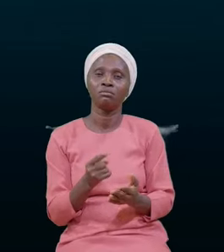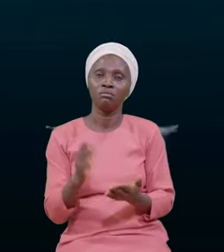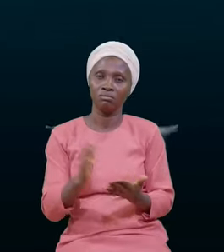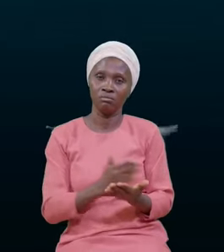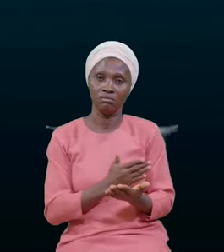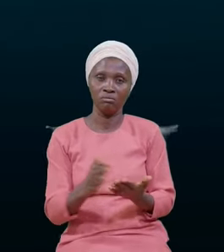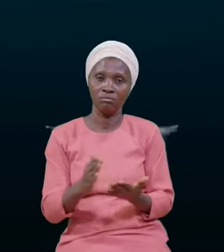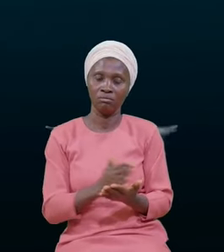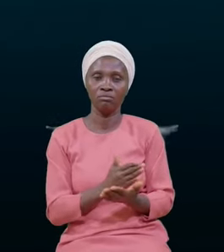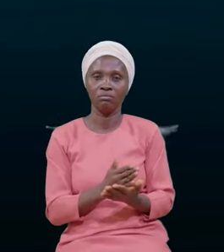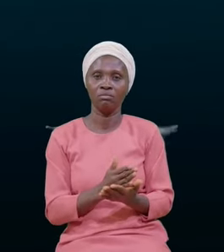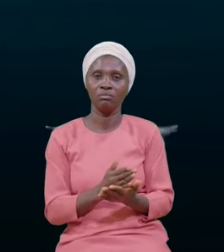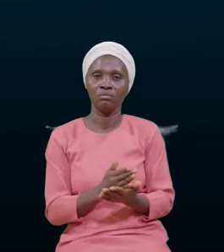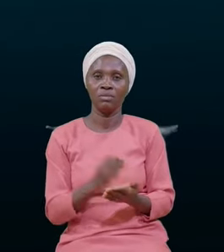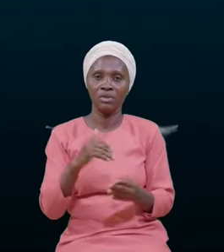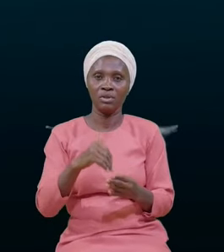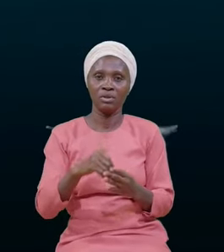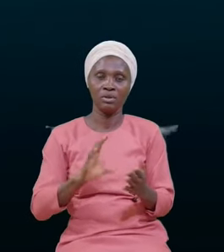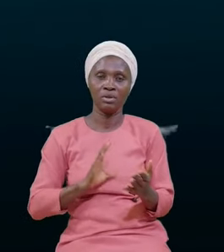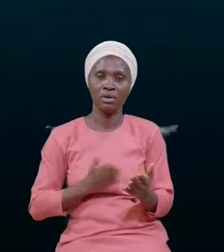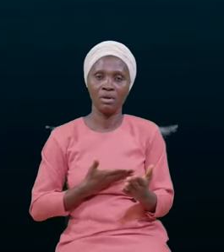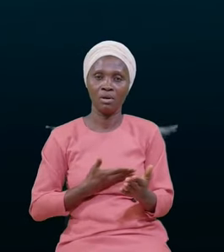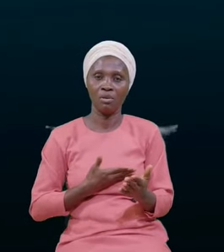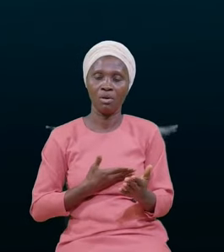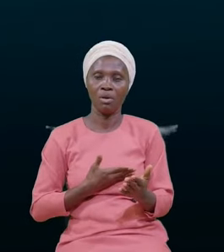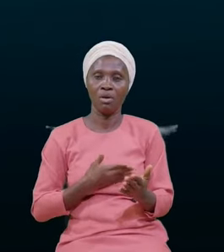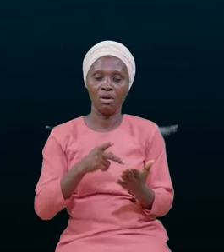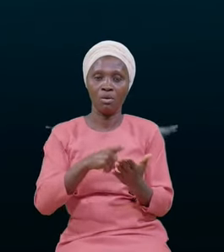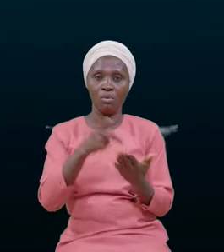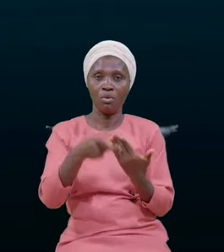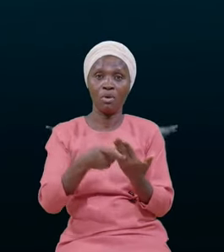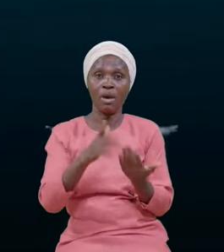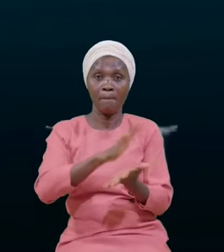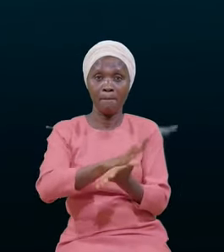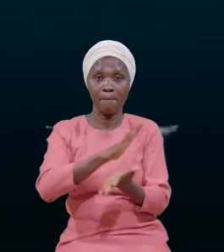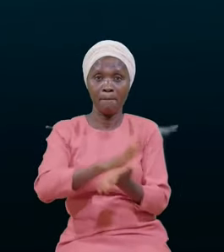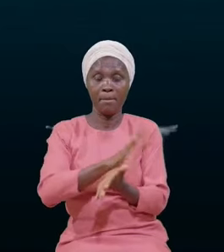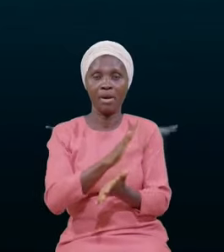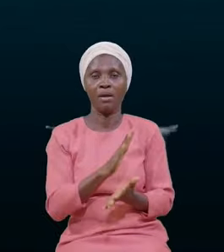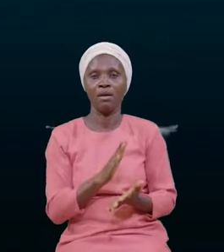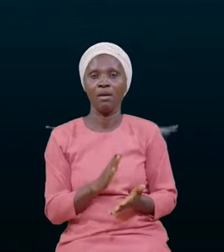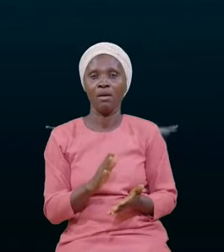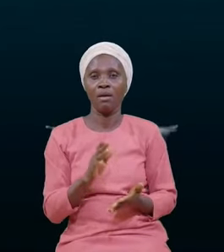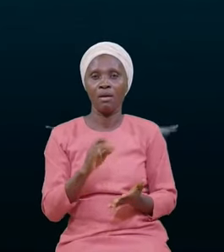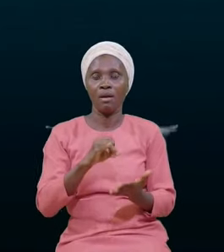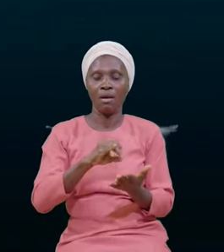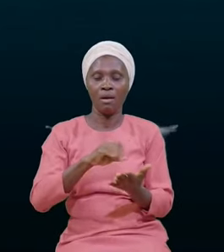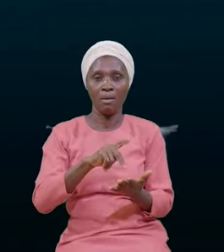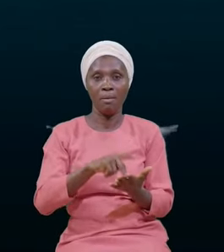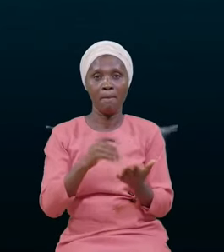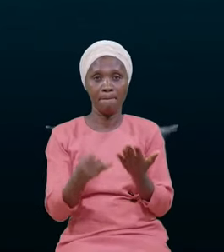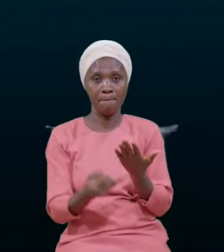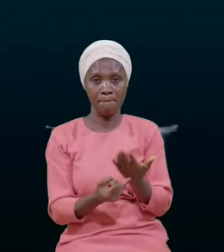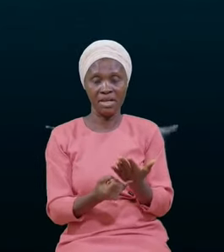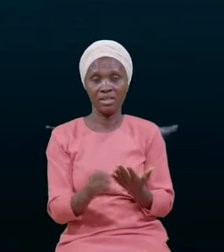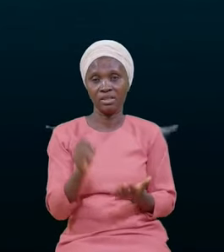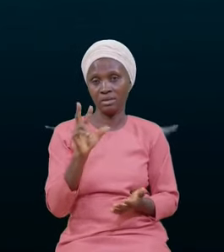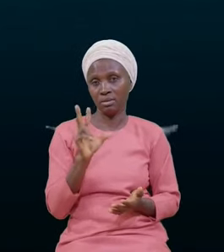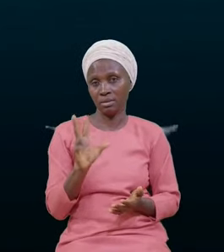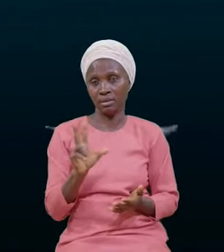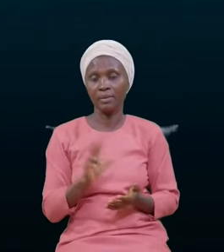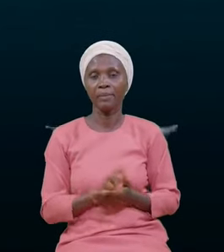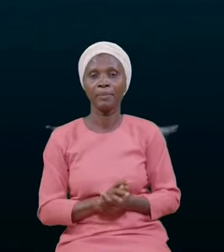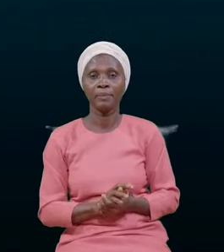or program page three our Retreat program page